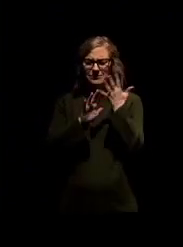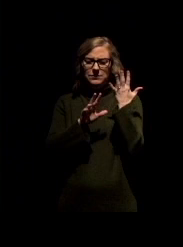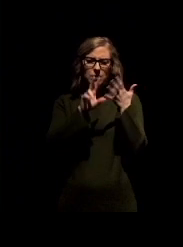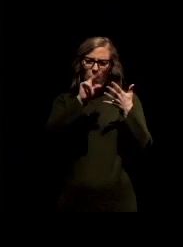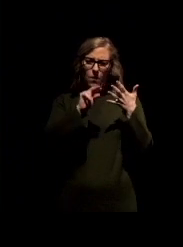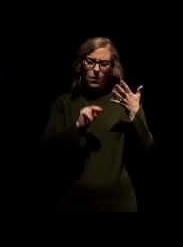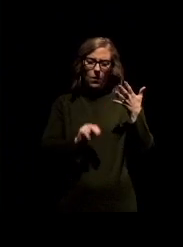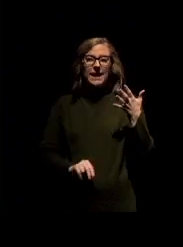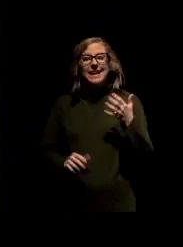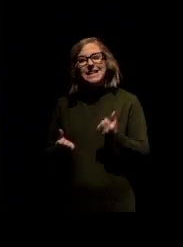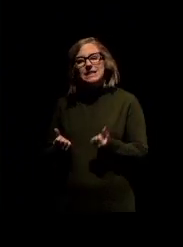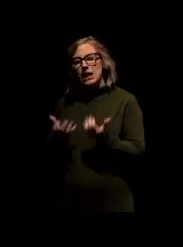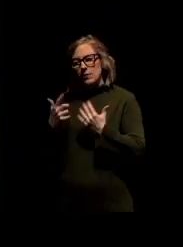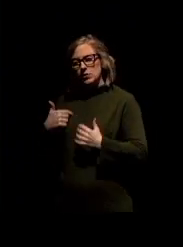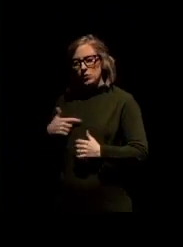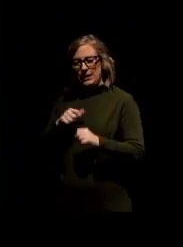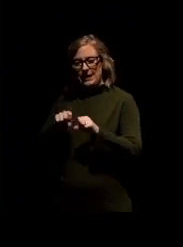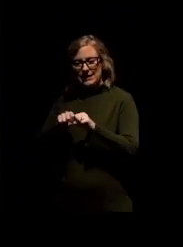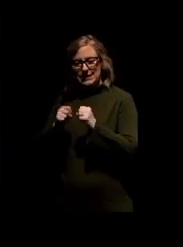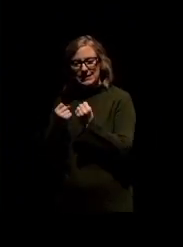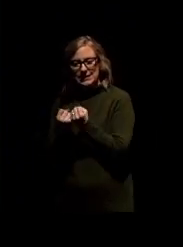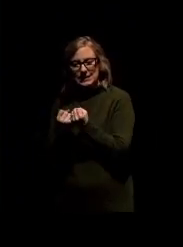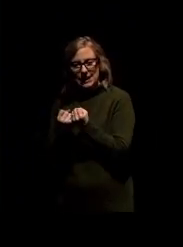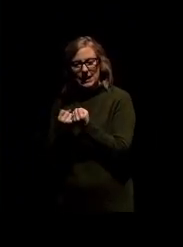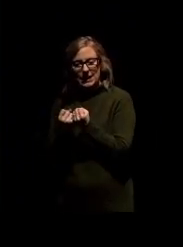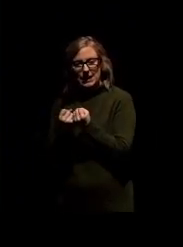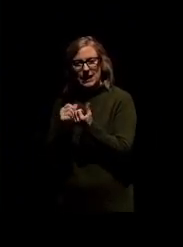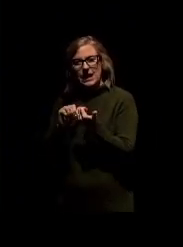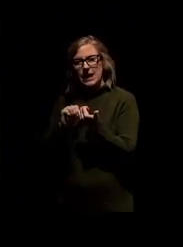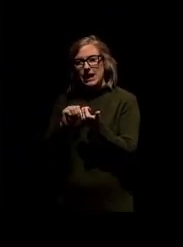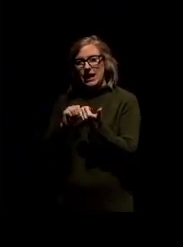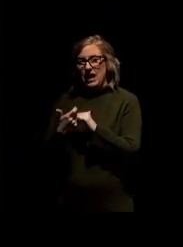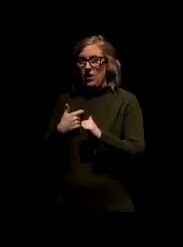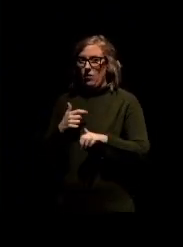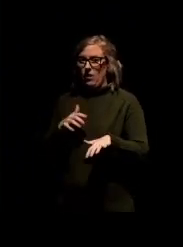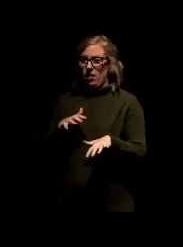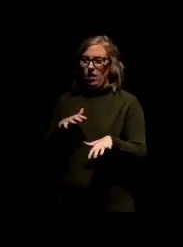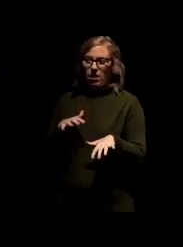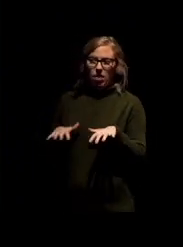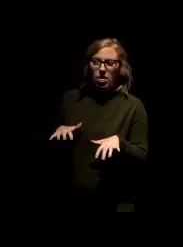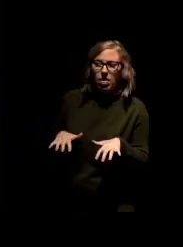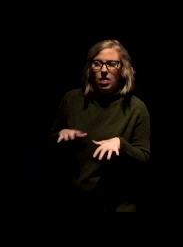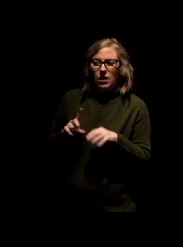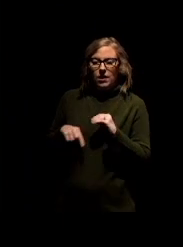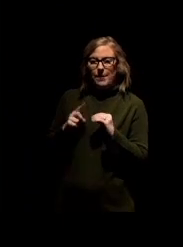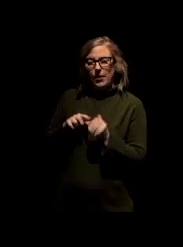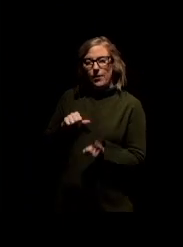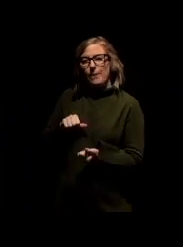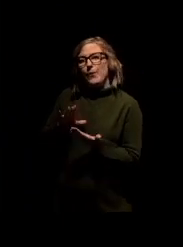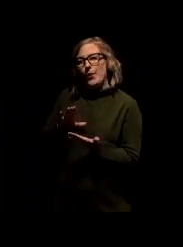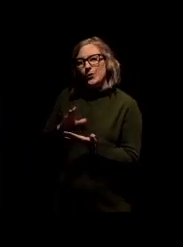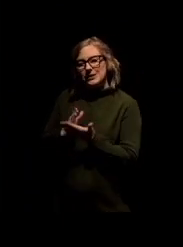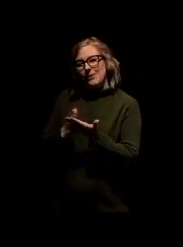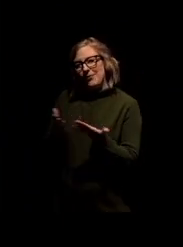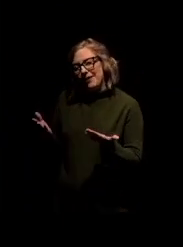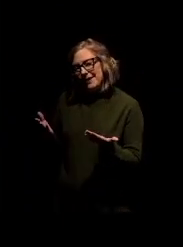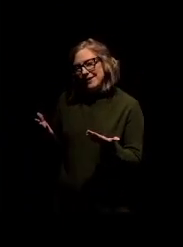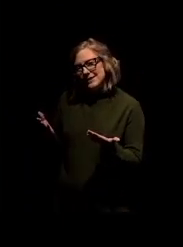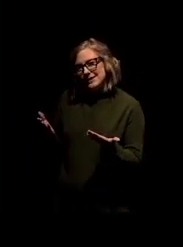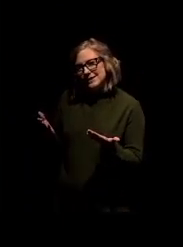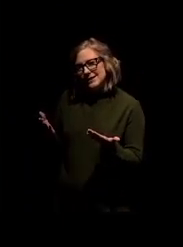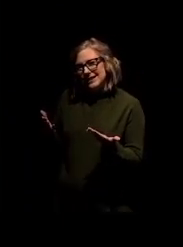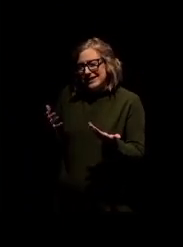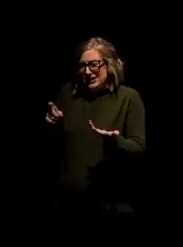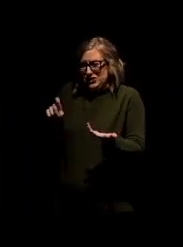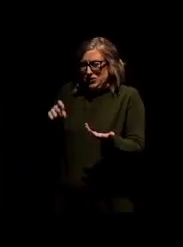we as a society, how schizophrenic we are in terms of our sort of approach to some things that just make common